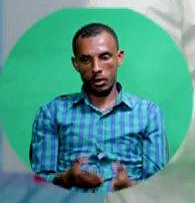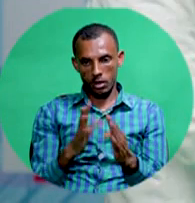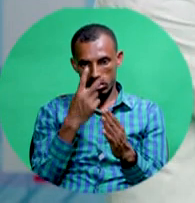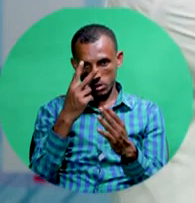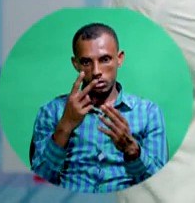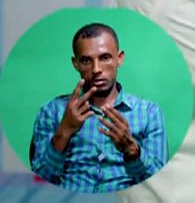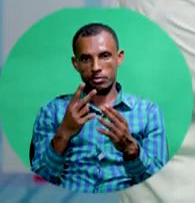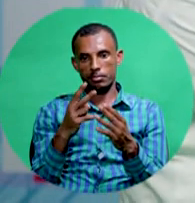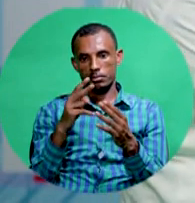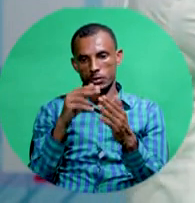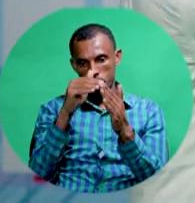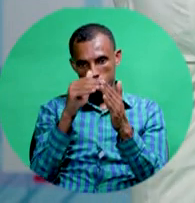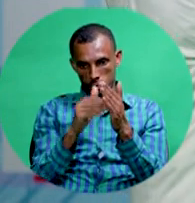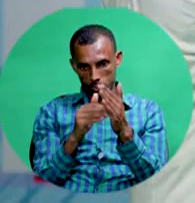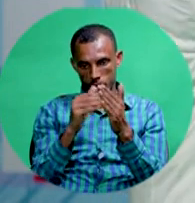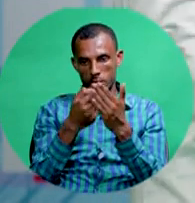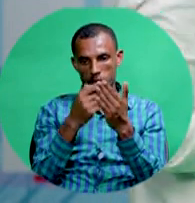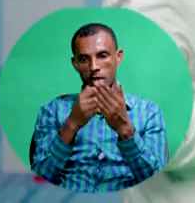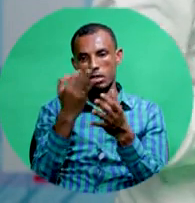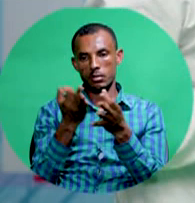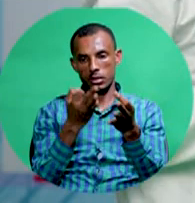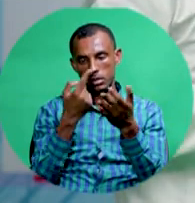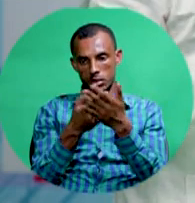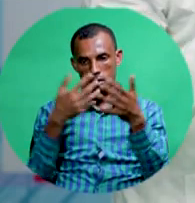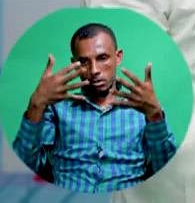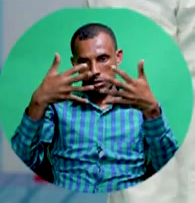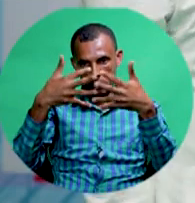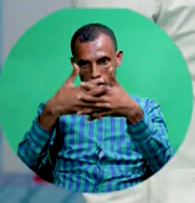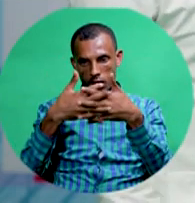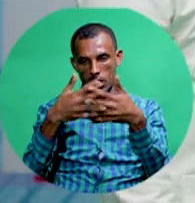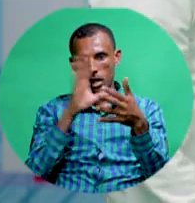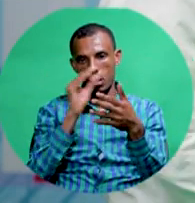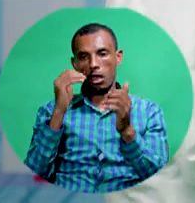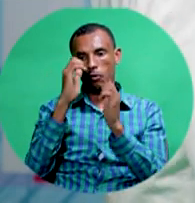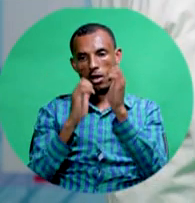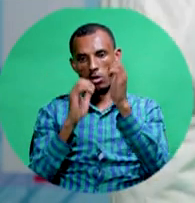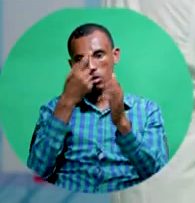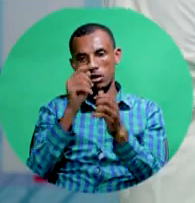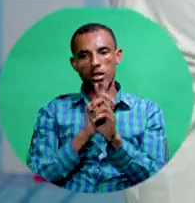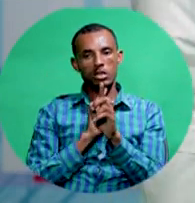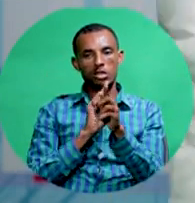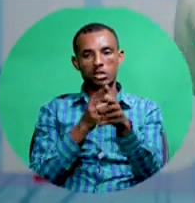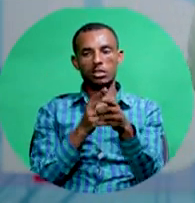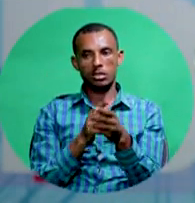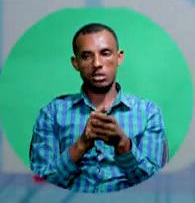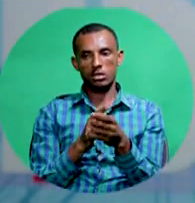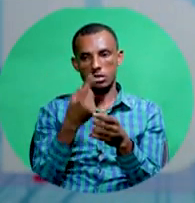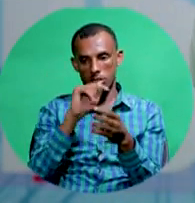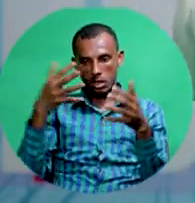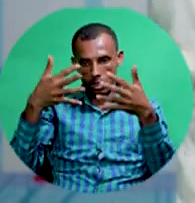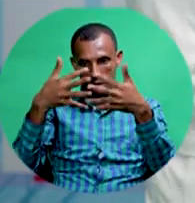let's substitute these two expressions in this integral and then evaluate the answer. So